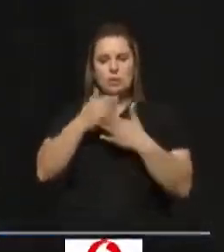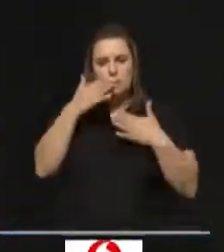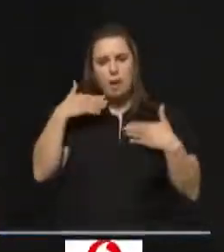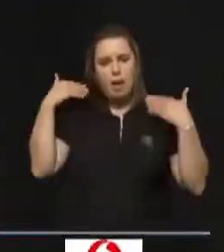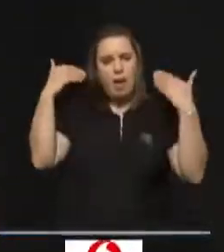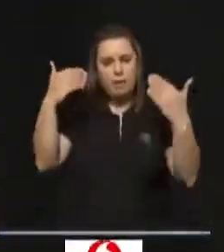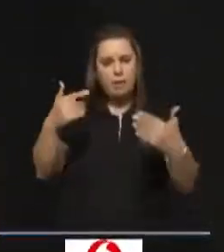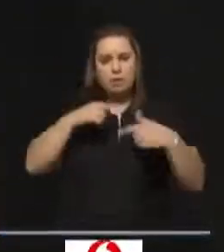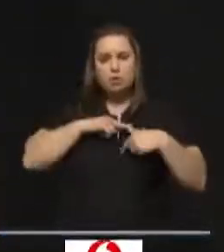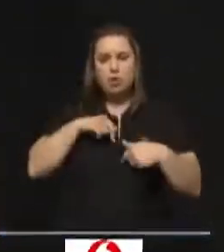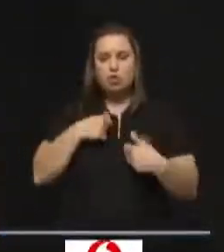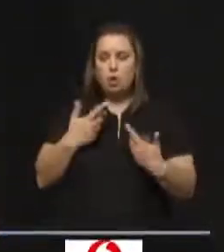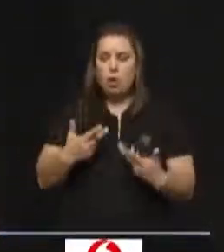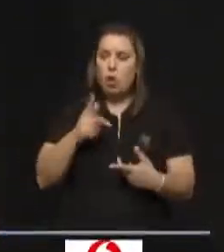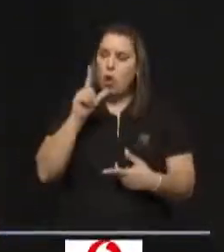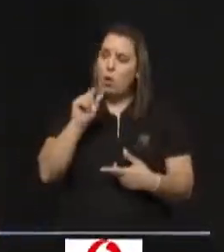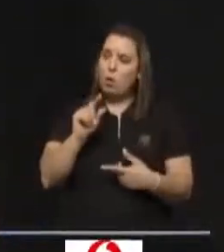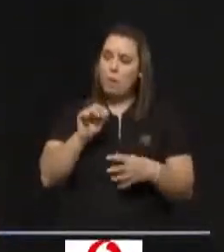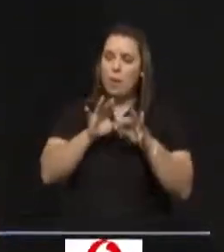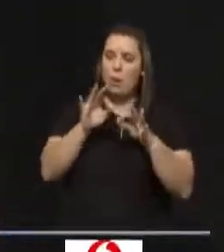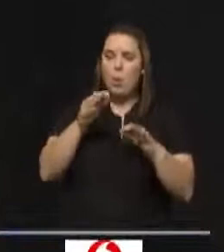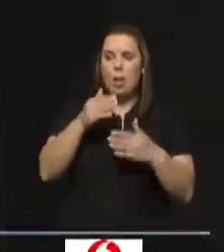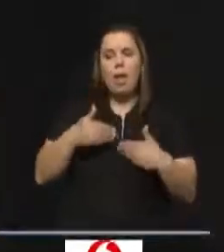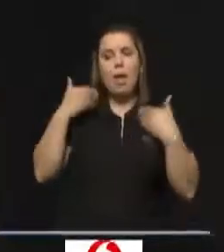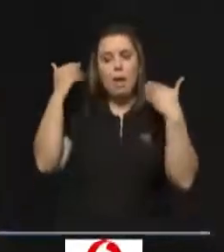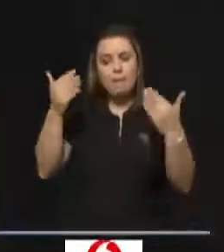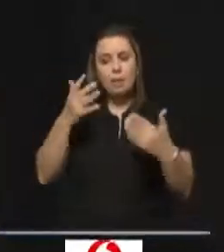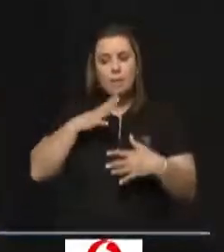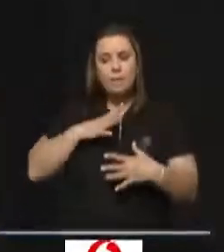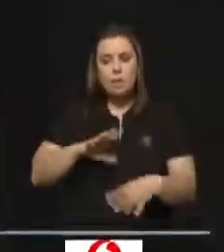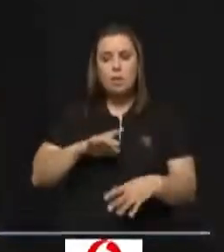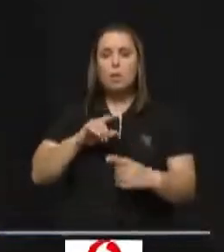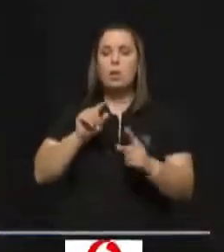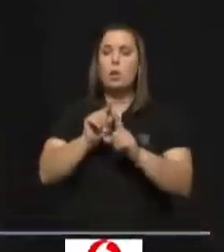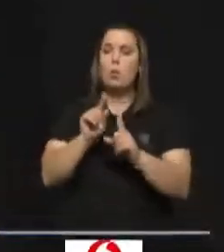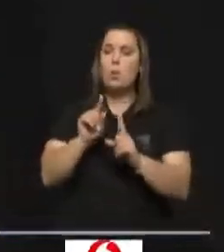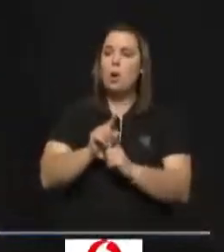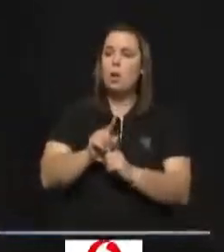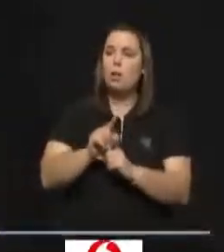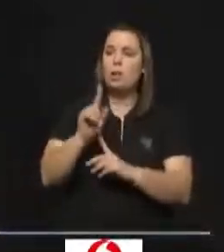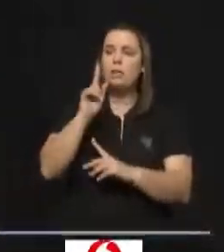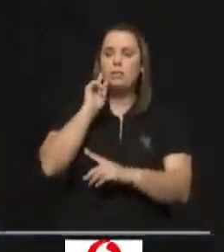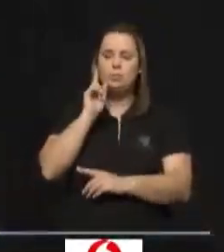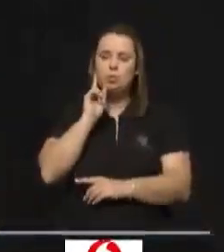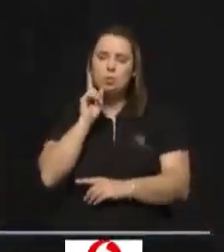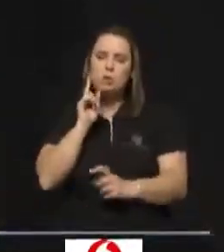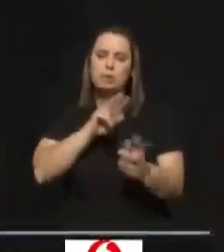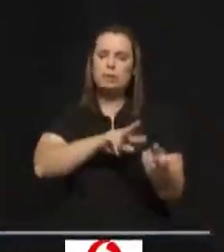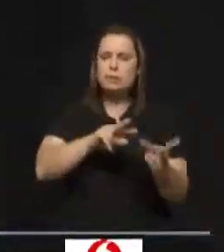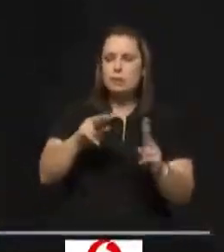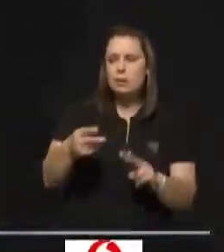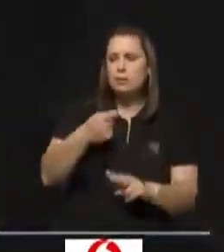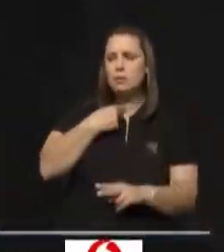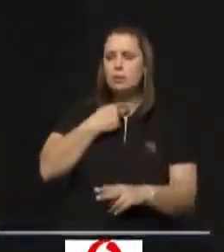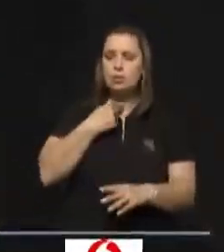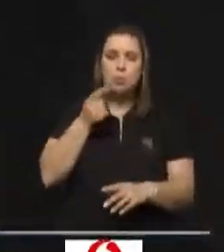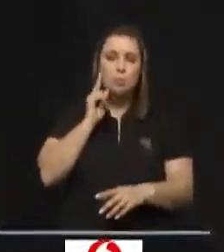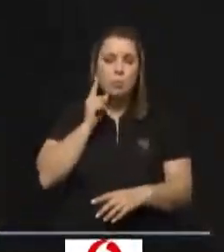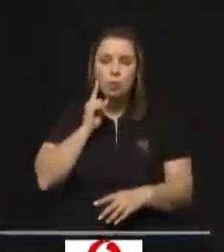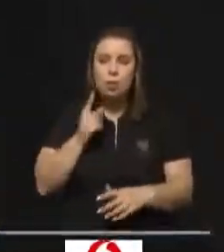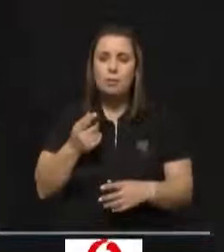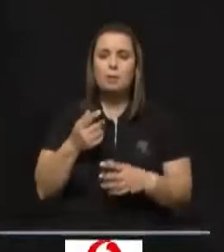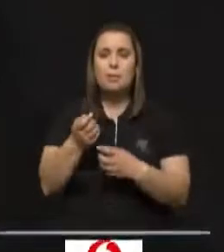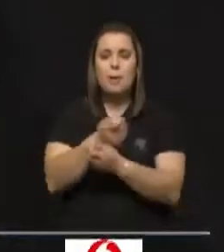We've always been on the forefront, and we want to be on the forefront as an industry and as a country in such an important thing that